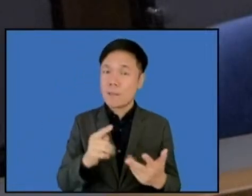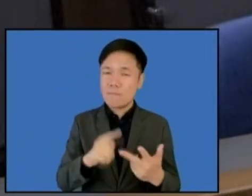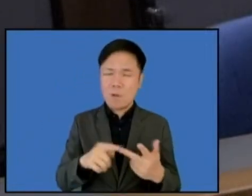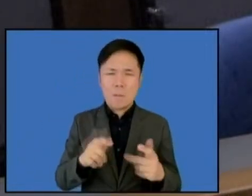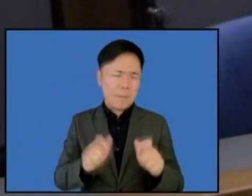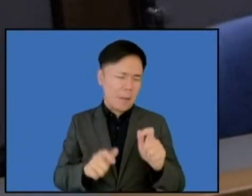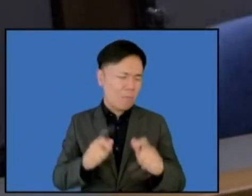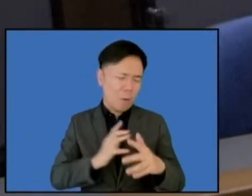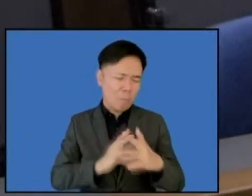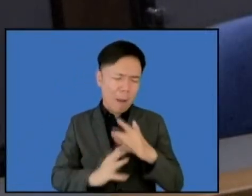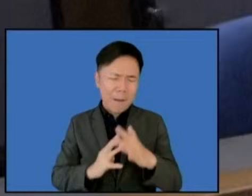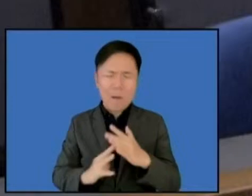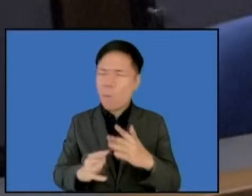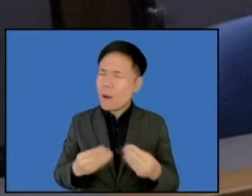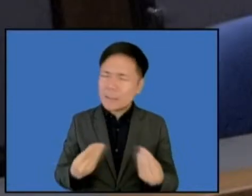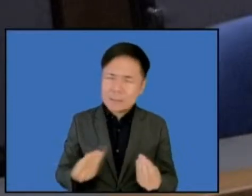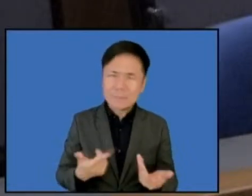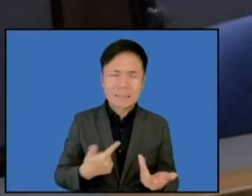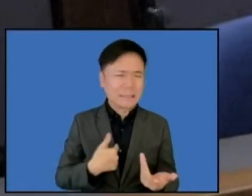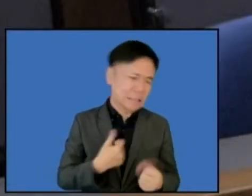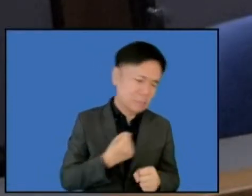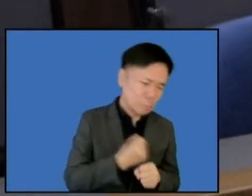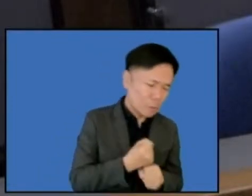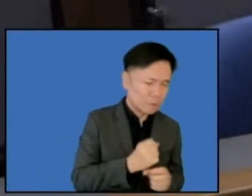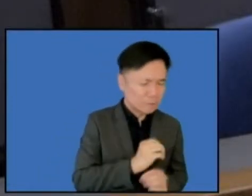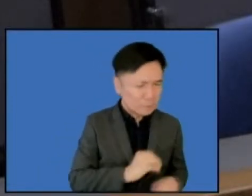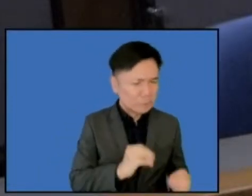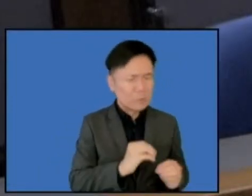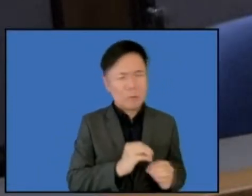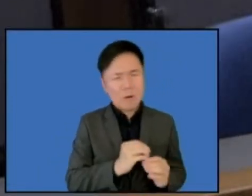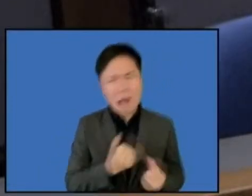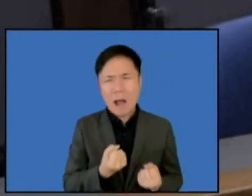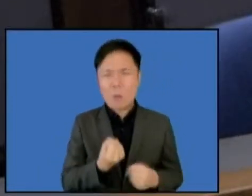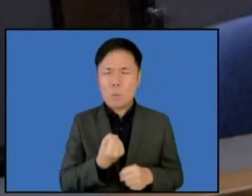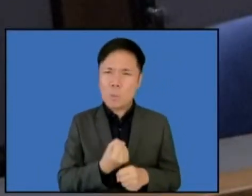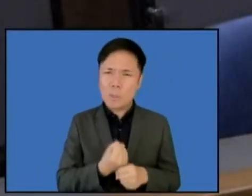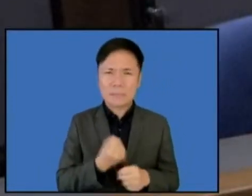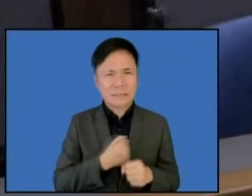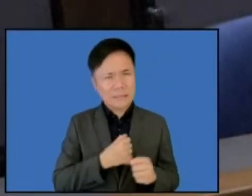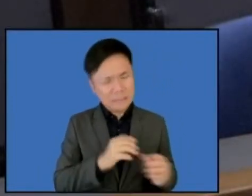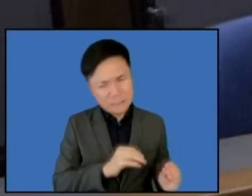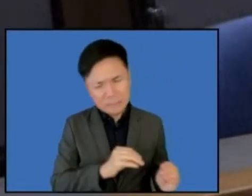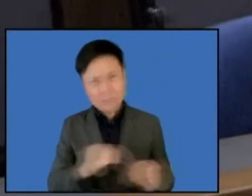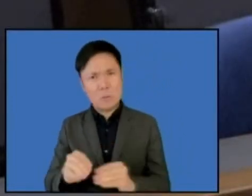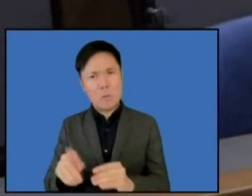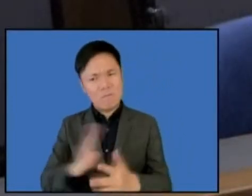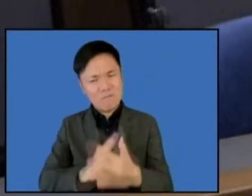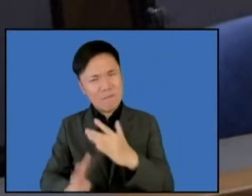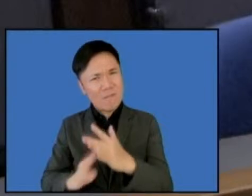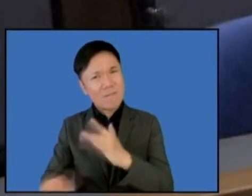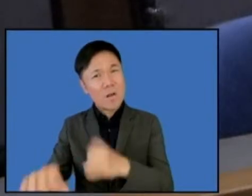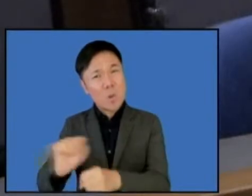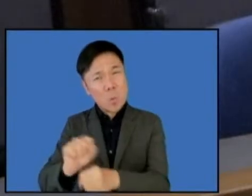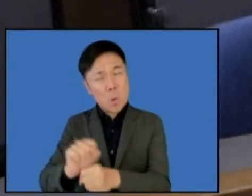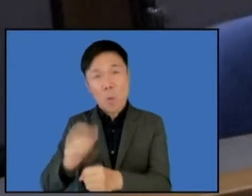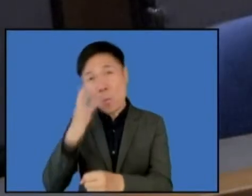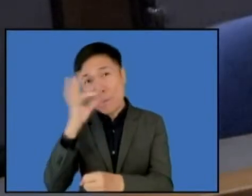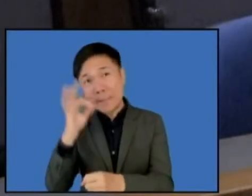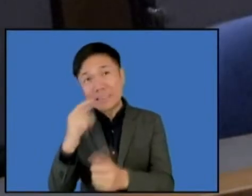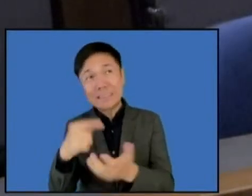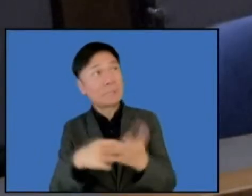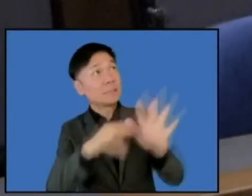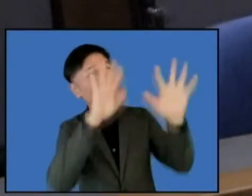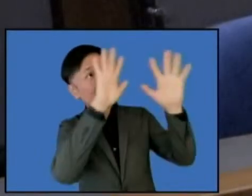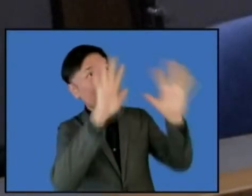one of the livelihood options, particularly when they are affected or feel that they are likely to be affected by climate impacts. Some